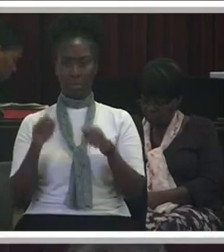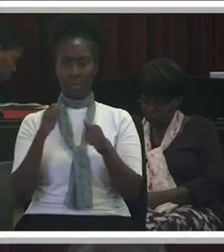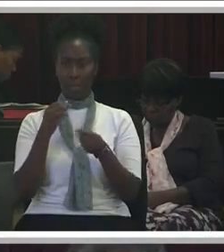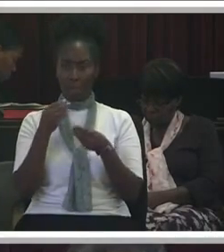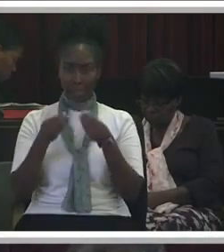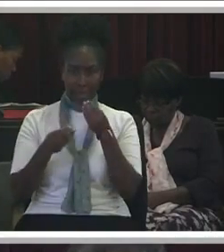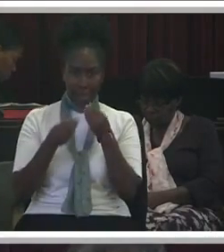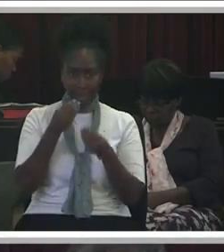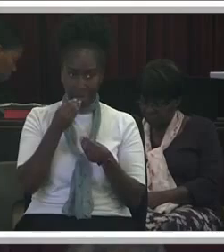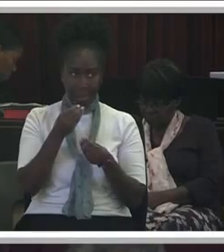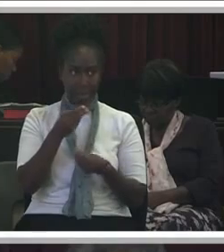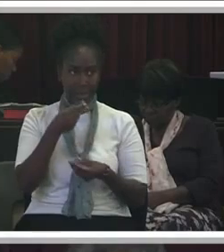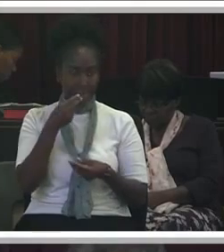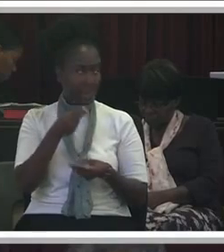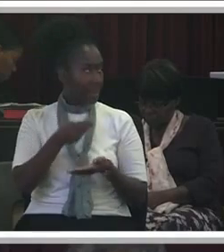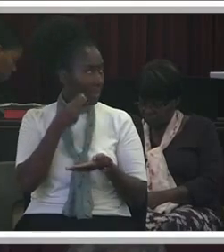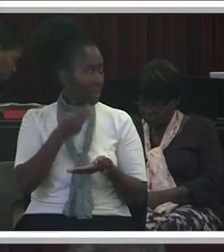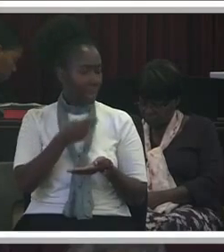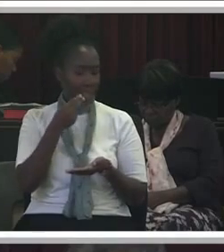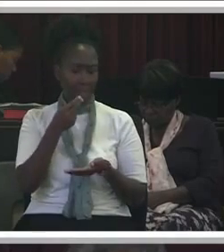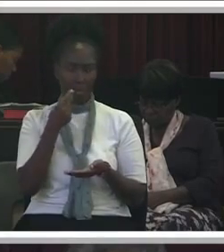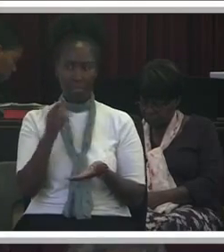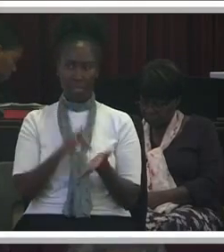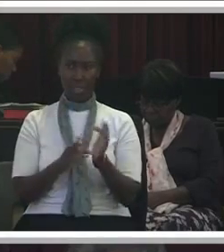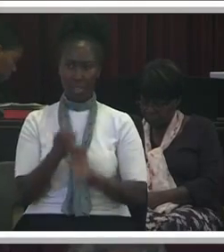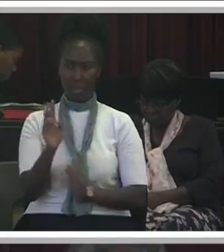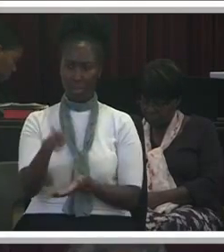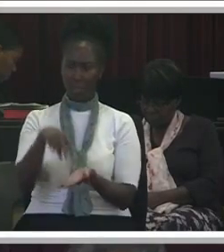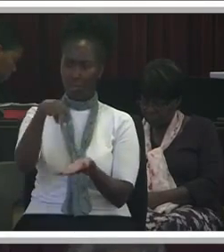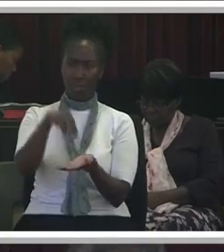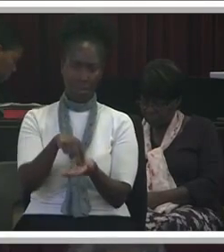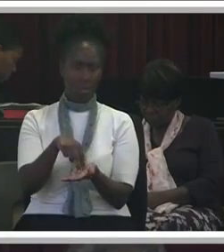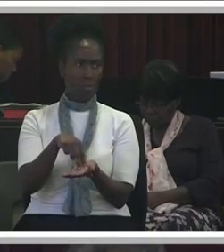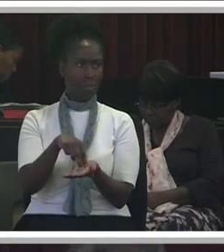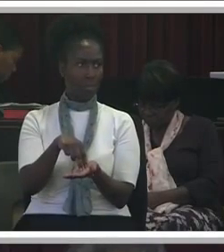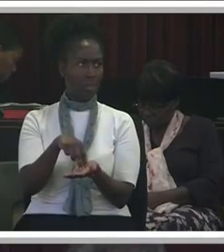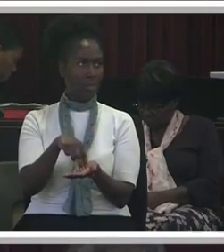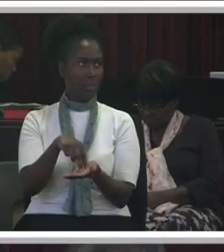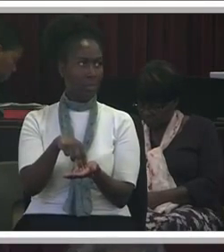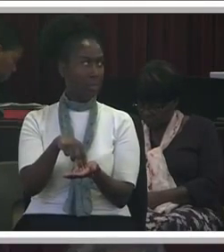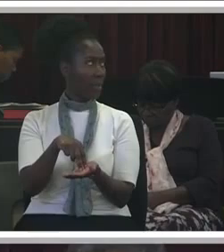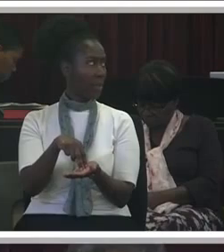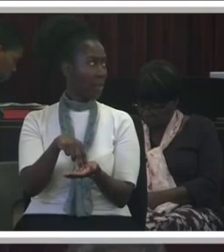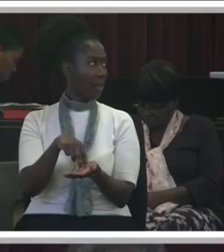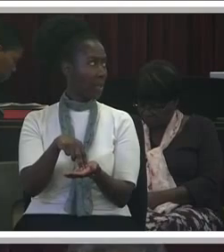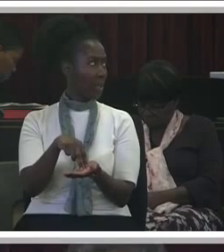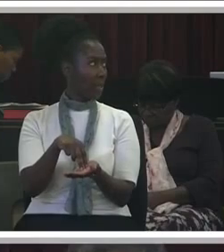The Bible says, and he rose up and he as a servant